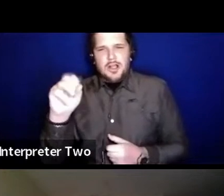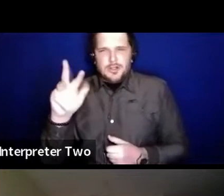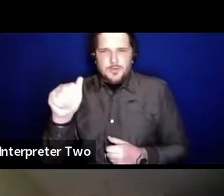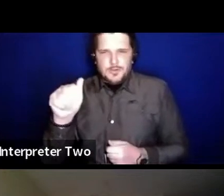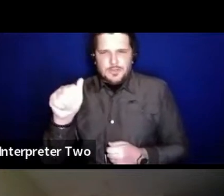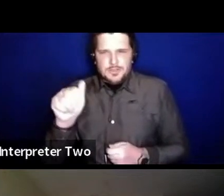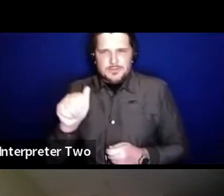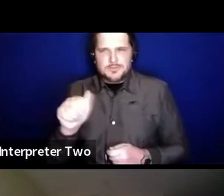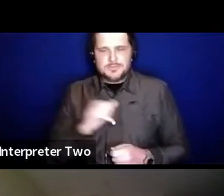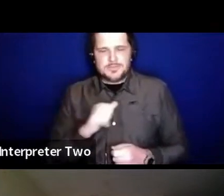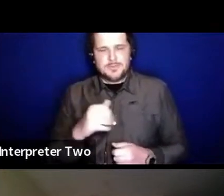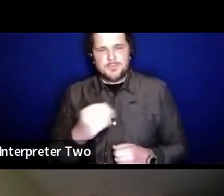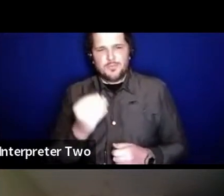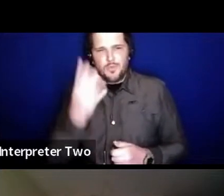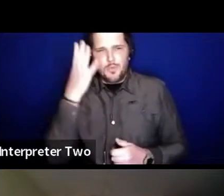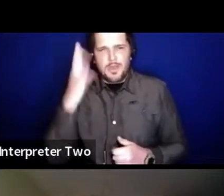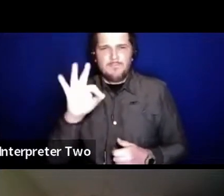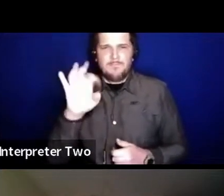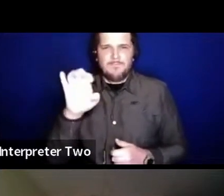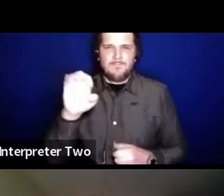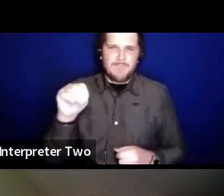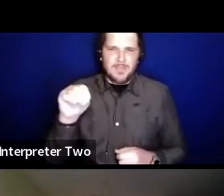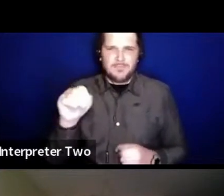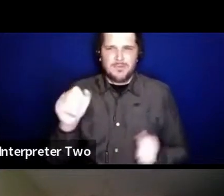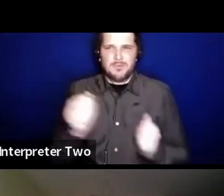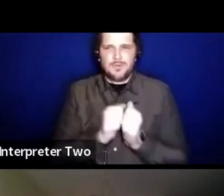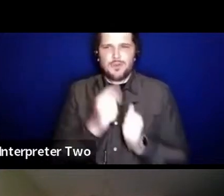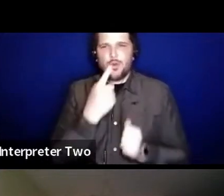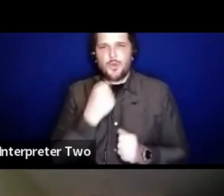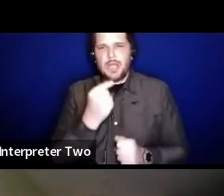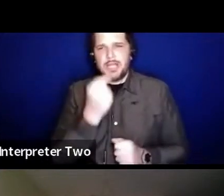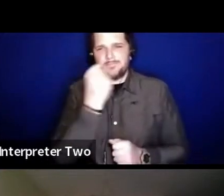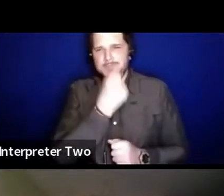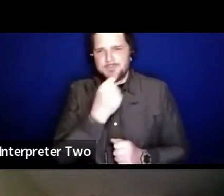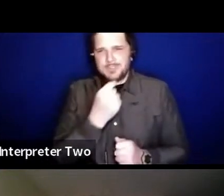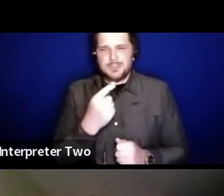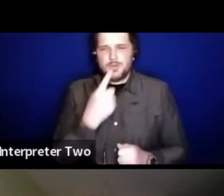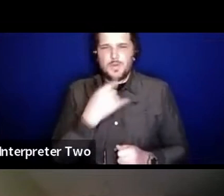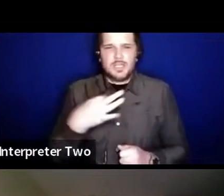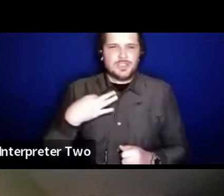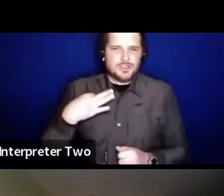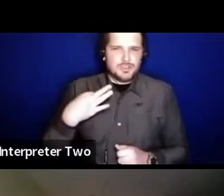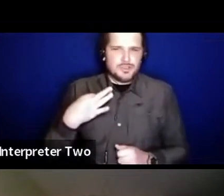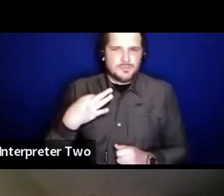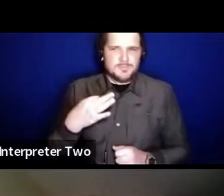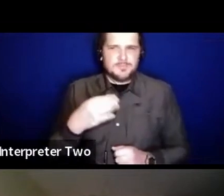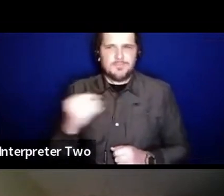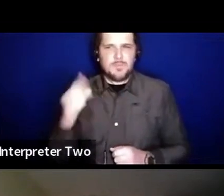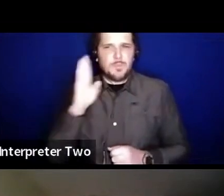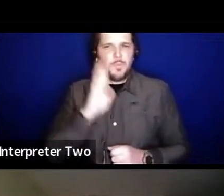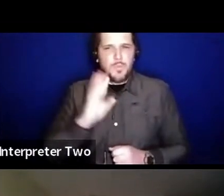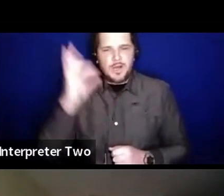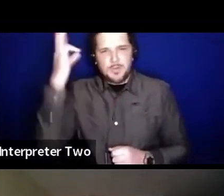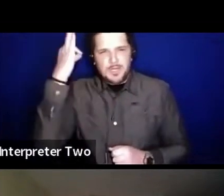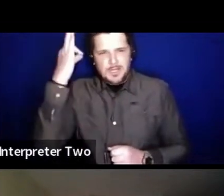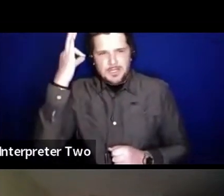I am a white femme with red lipstick, a red shirt, and brown